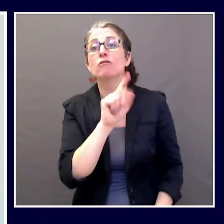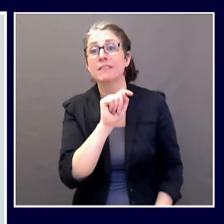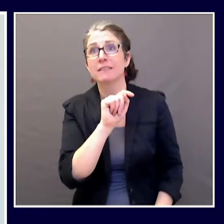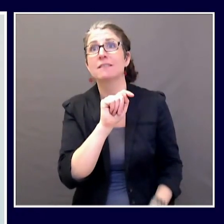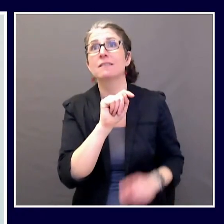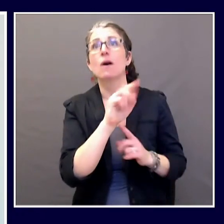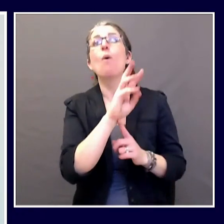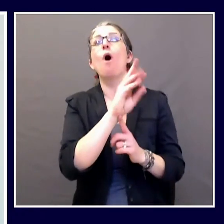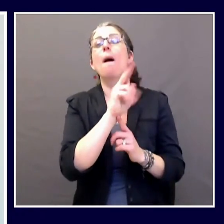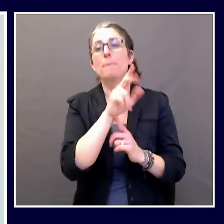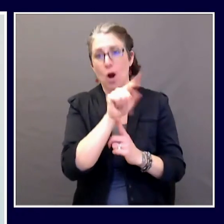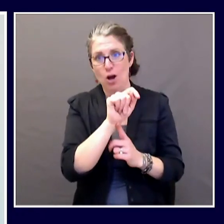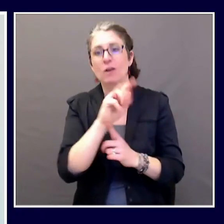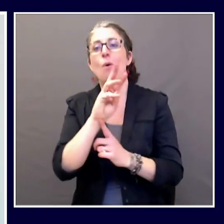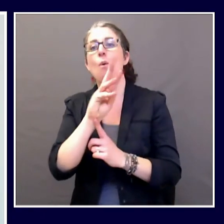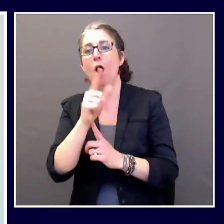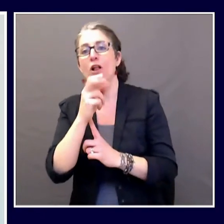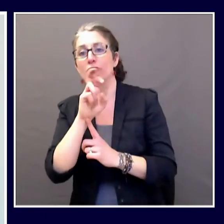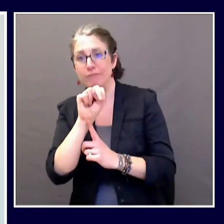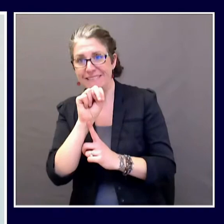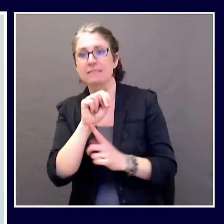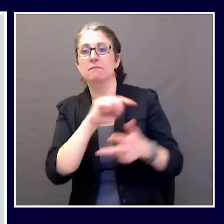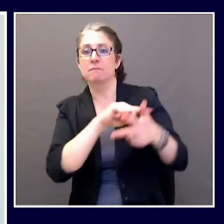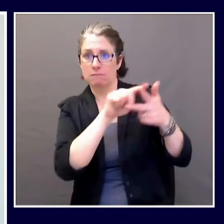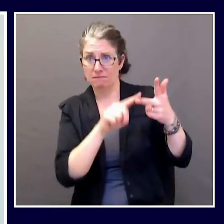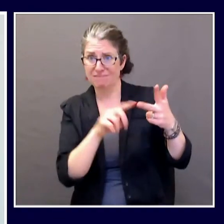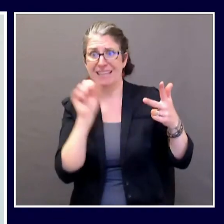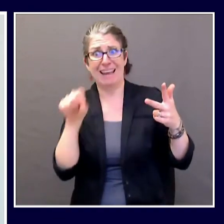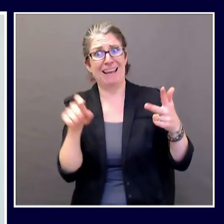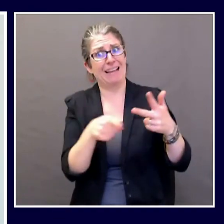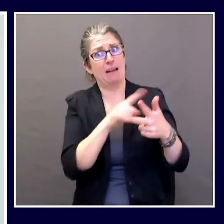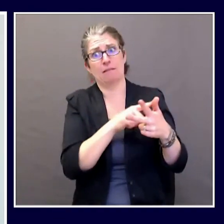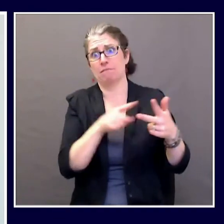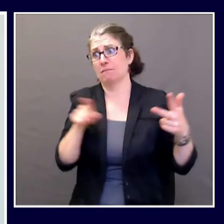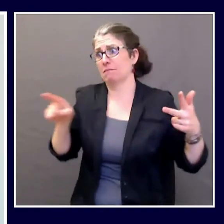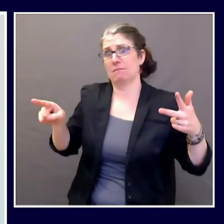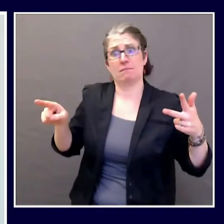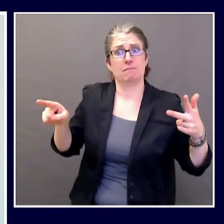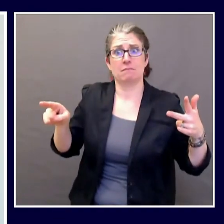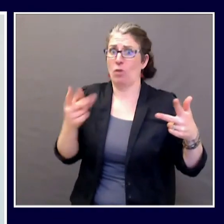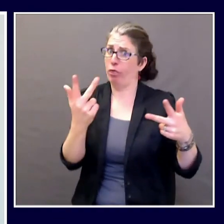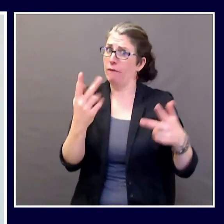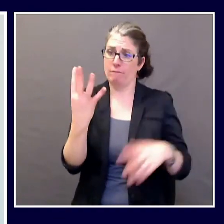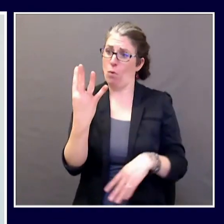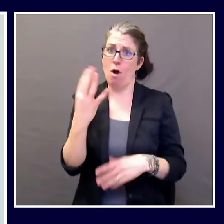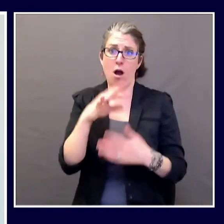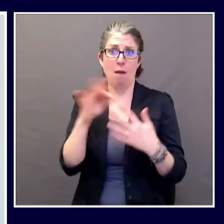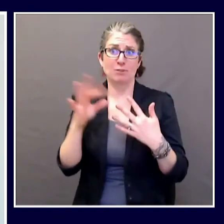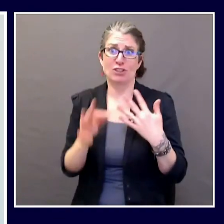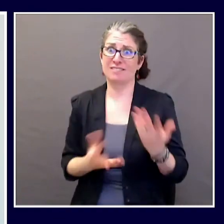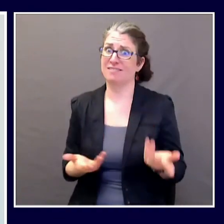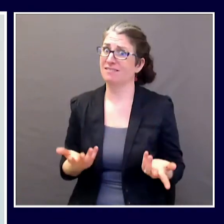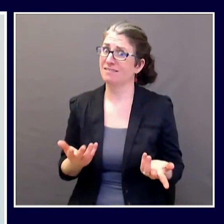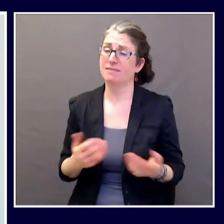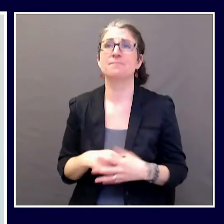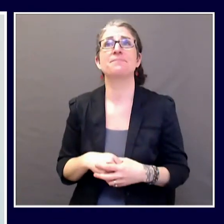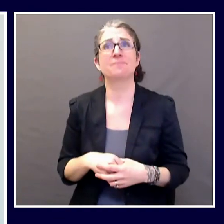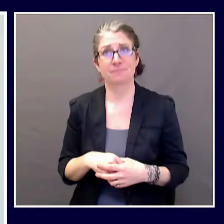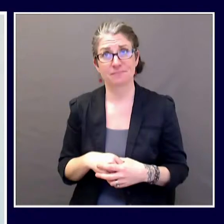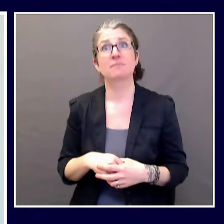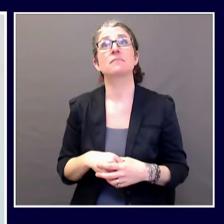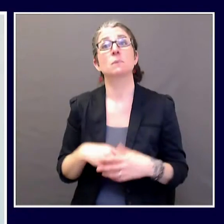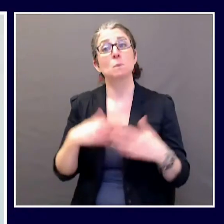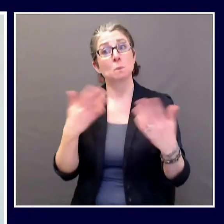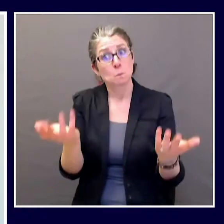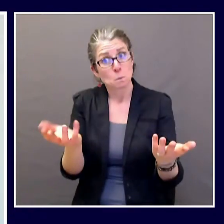there. And we're beginning to fold that eligibility group into all of our sites' systems. So we are excited about those clinics,